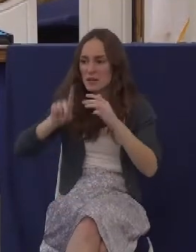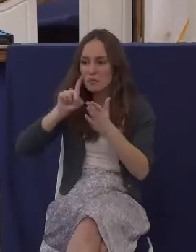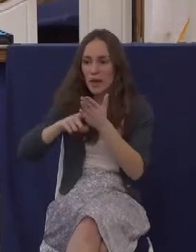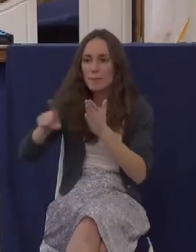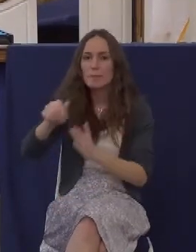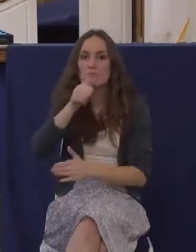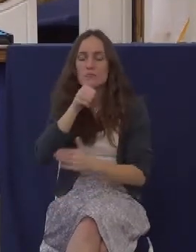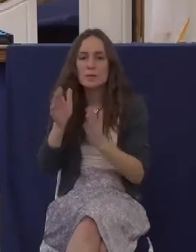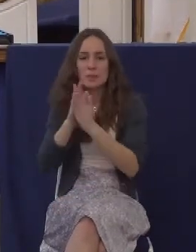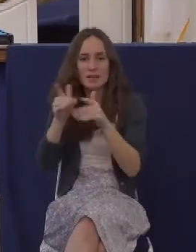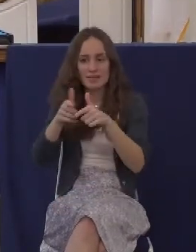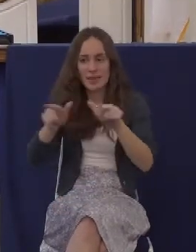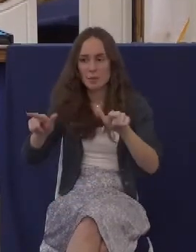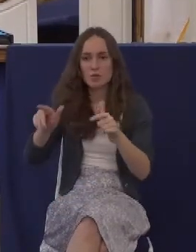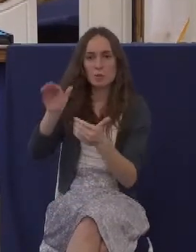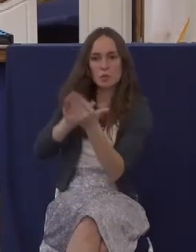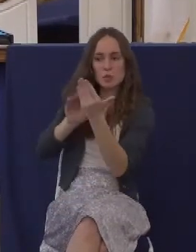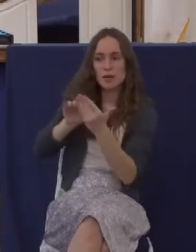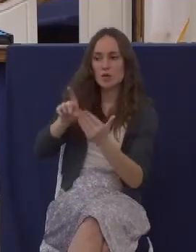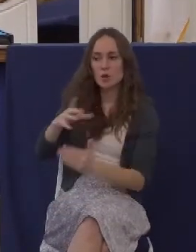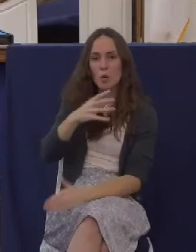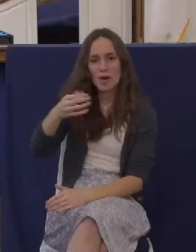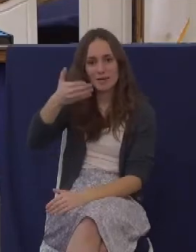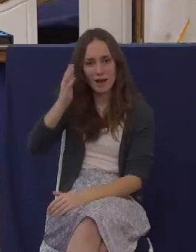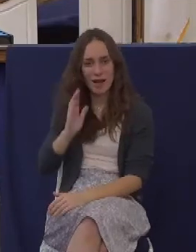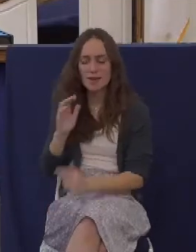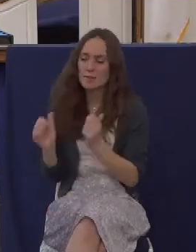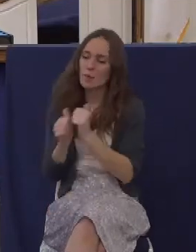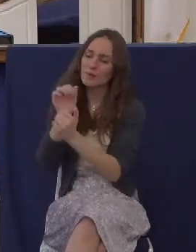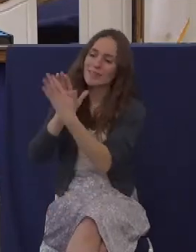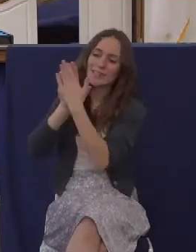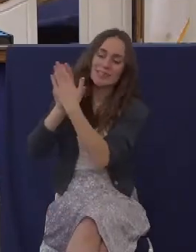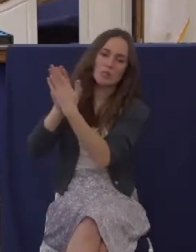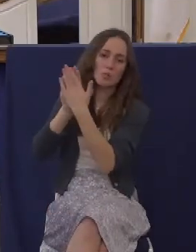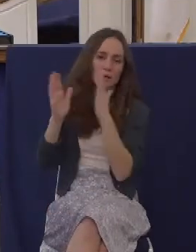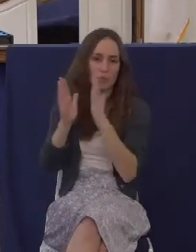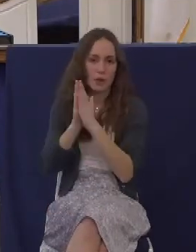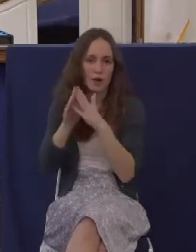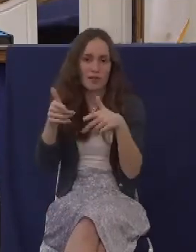between you and God. It's the most intimate prayer language.